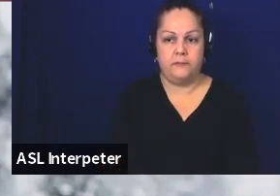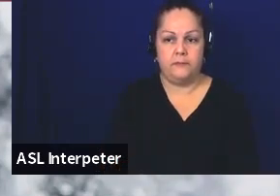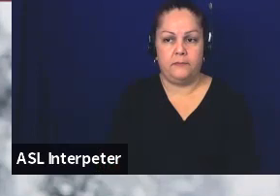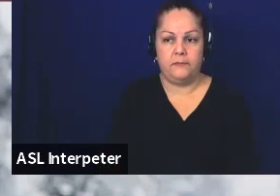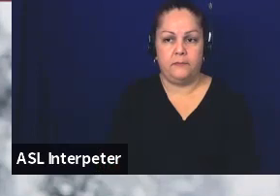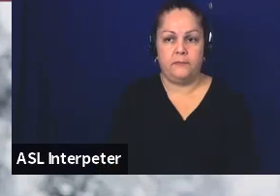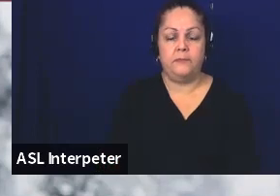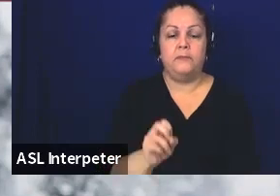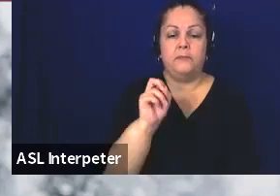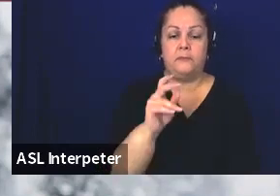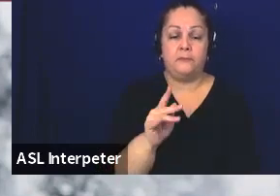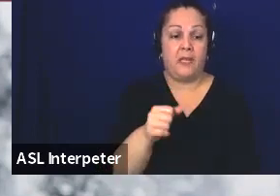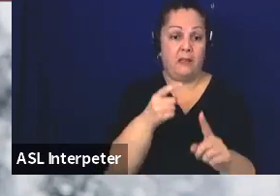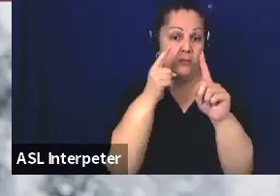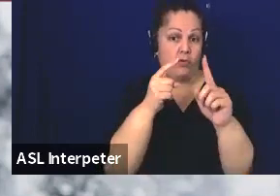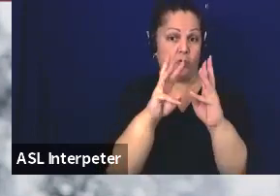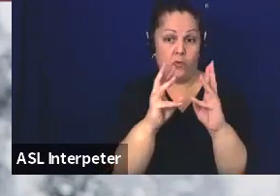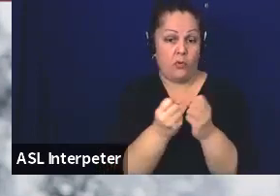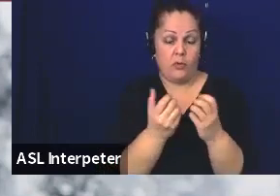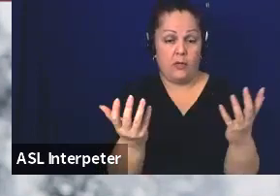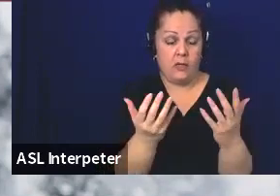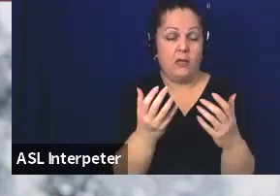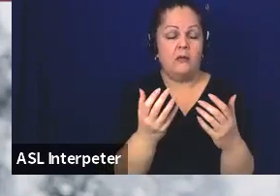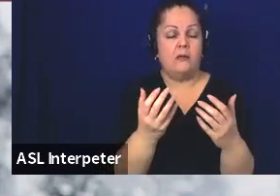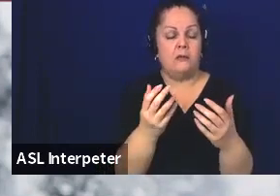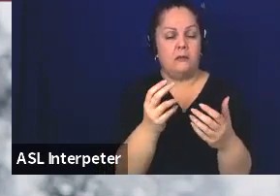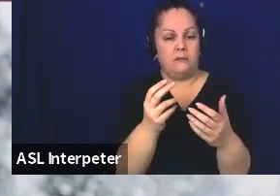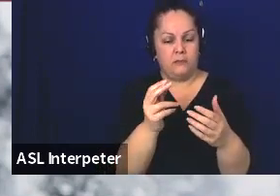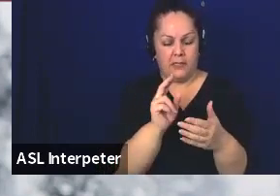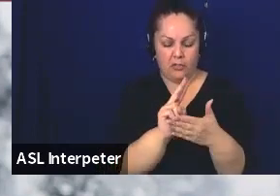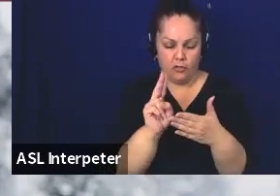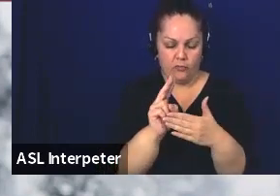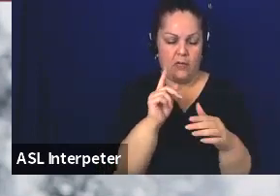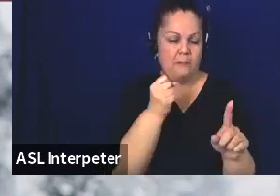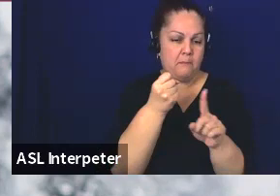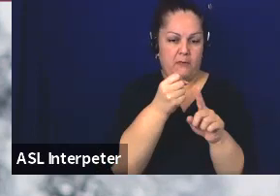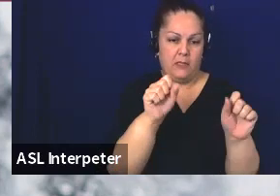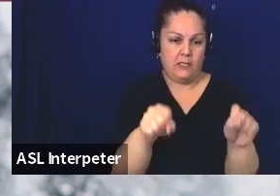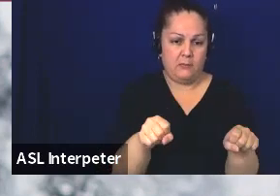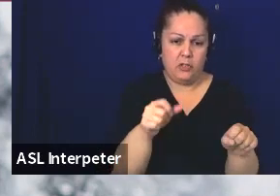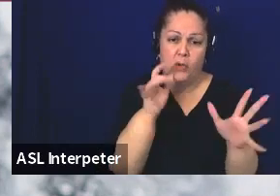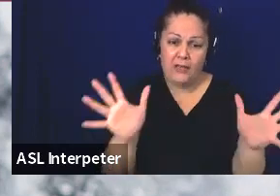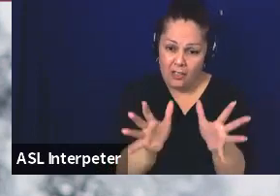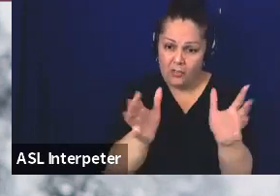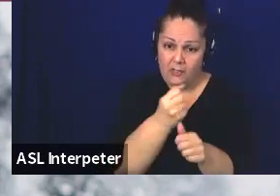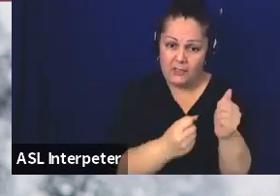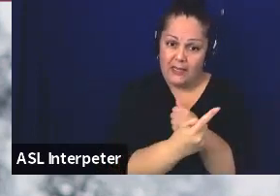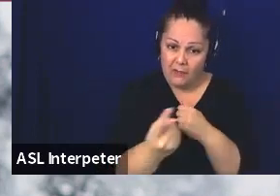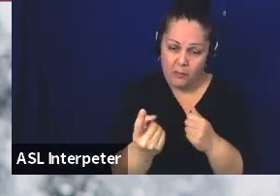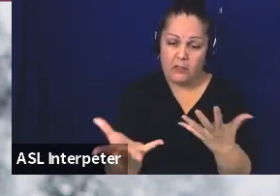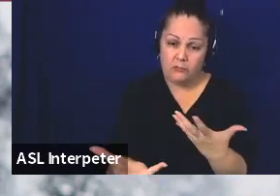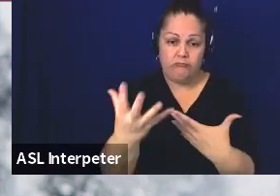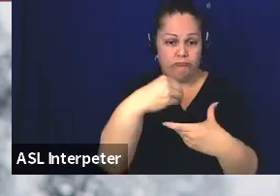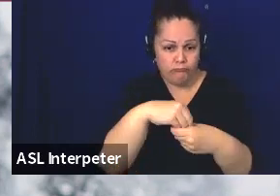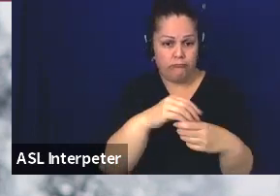Okay, and the goal of this webinar is to make it as useful and impactful as possible. So I encourage everyone to join in on